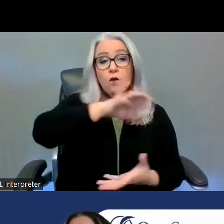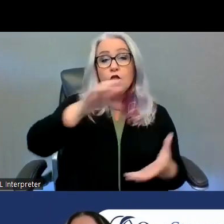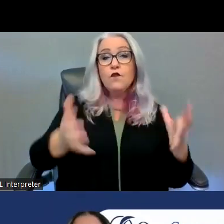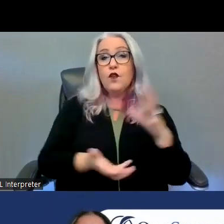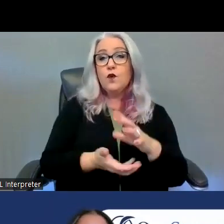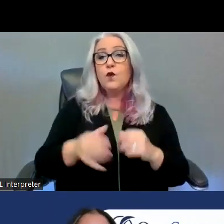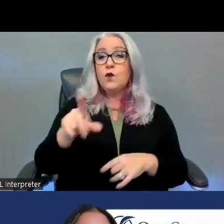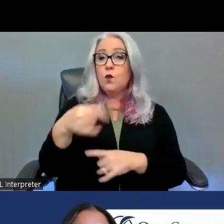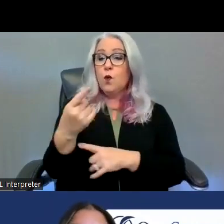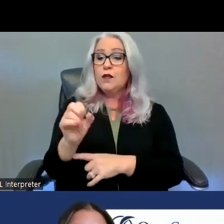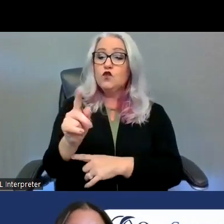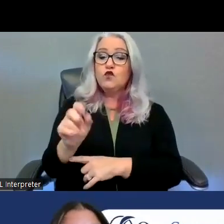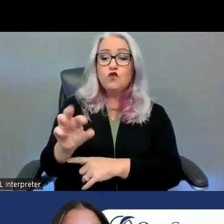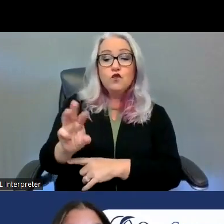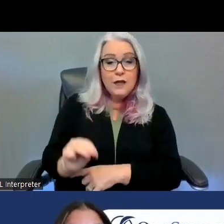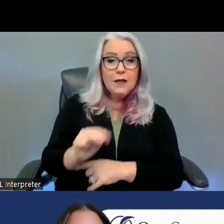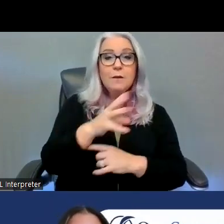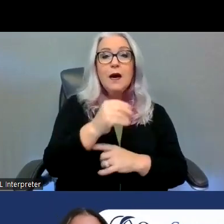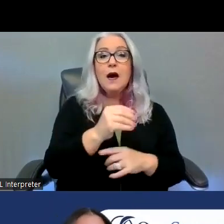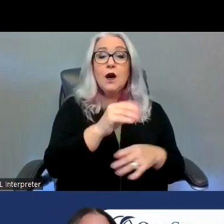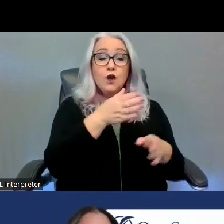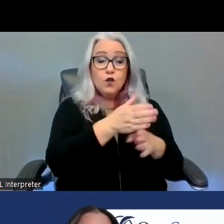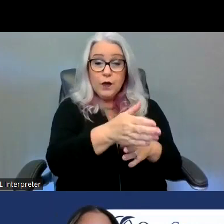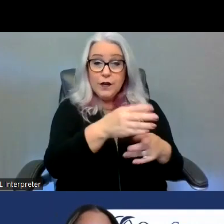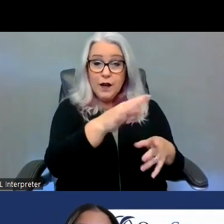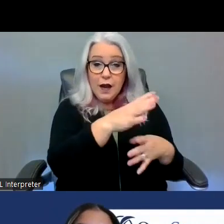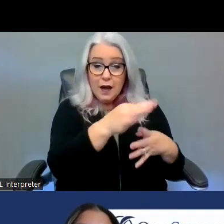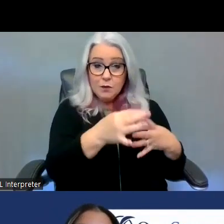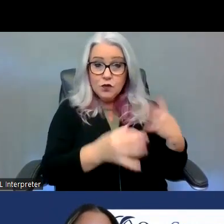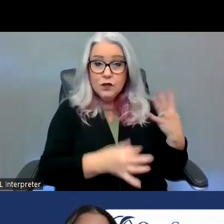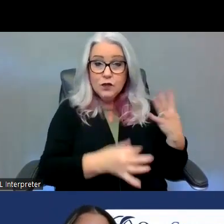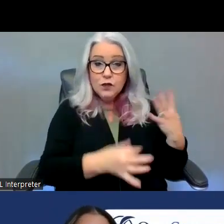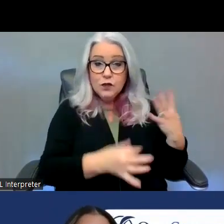career pathways, our internship program, and how everyone can stay connected with us.